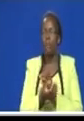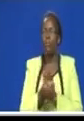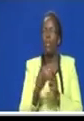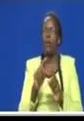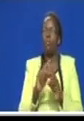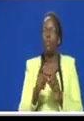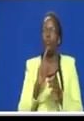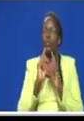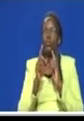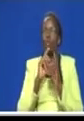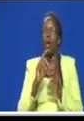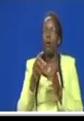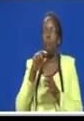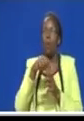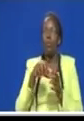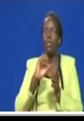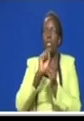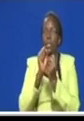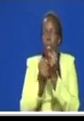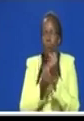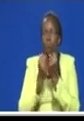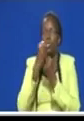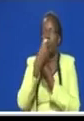when we talk about subject matter,